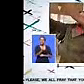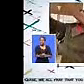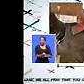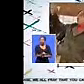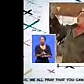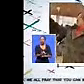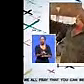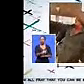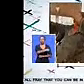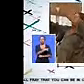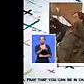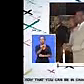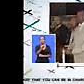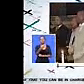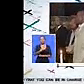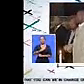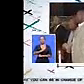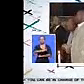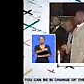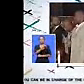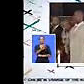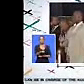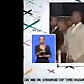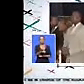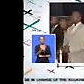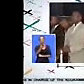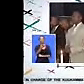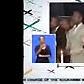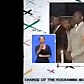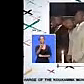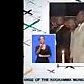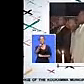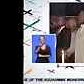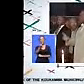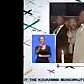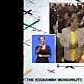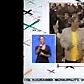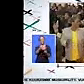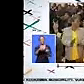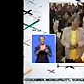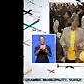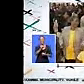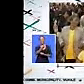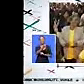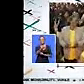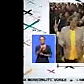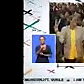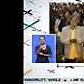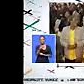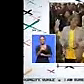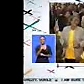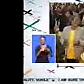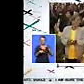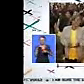League boss reverberated. Fikile Mbalula went on to accuse DA leader Helen Zille of insinuating herself on